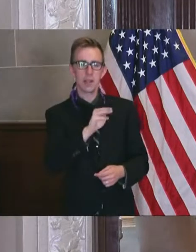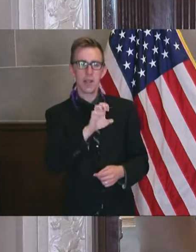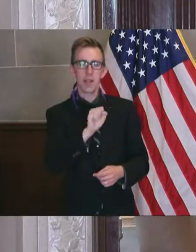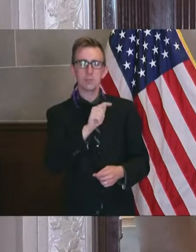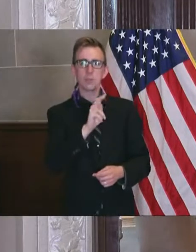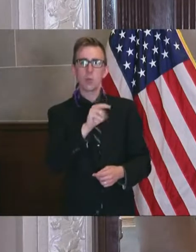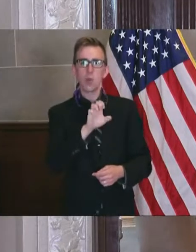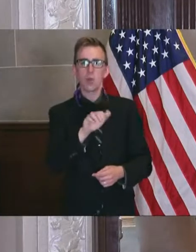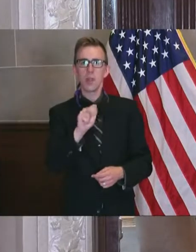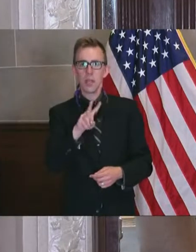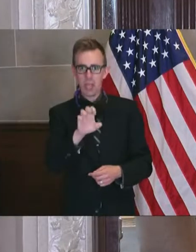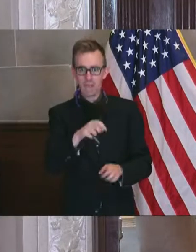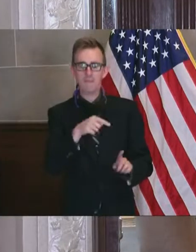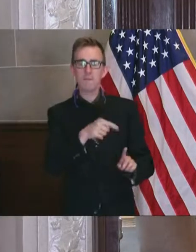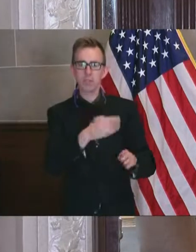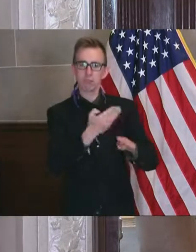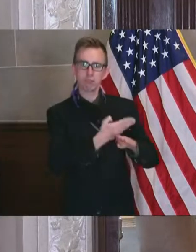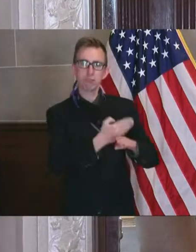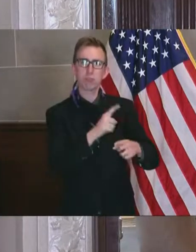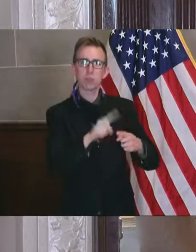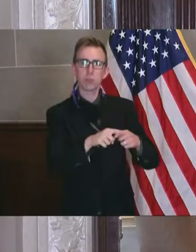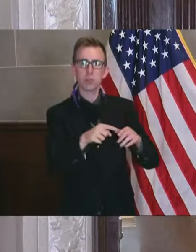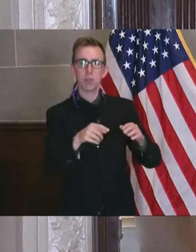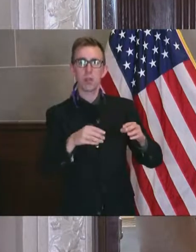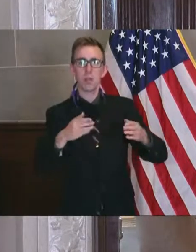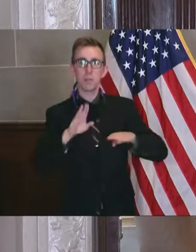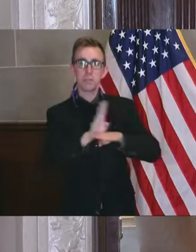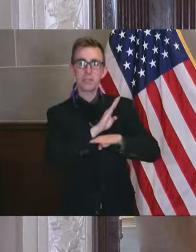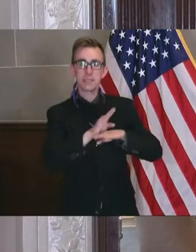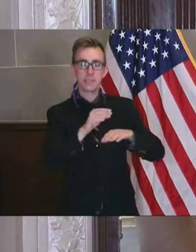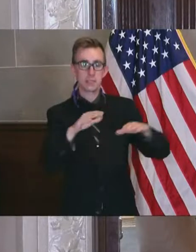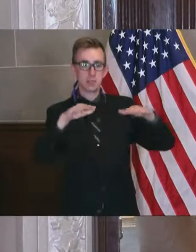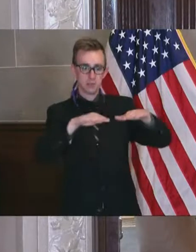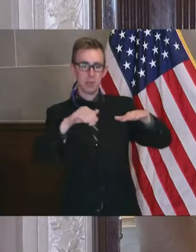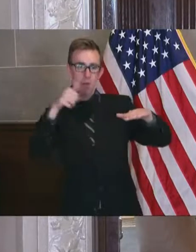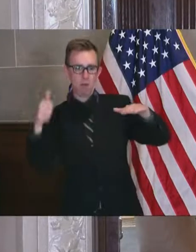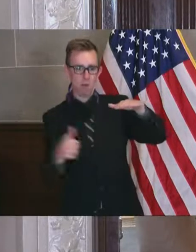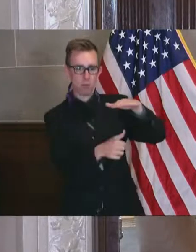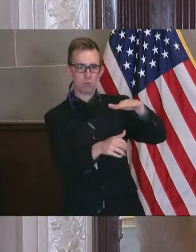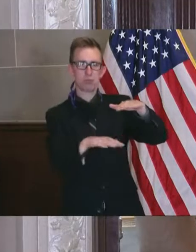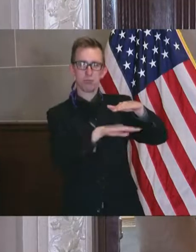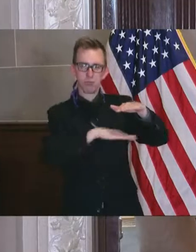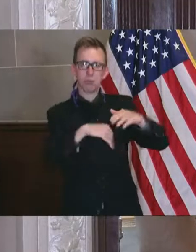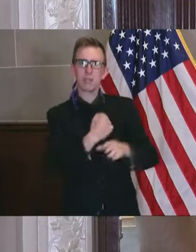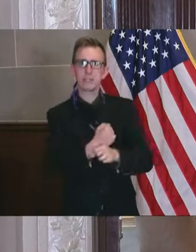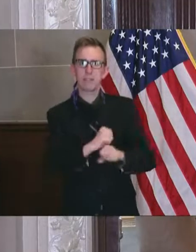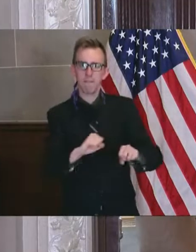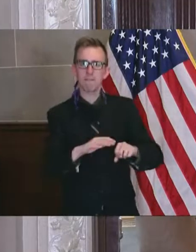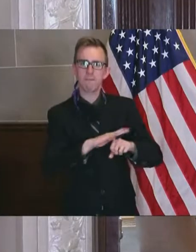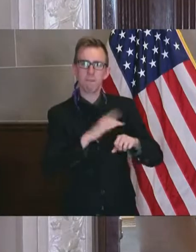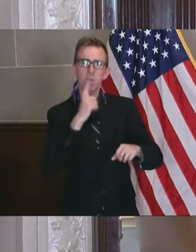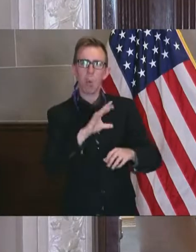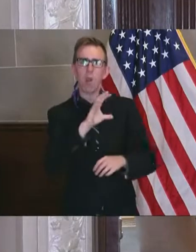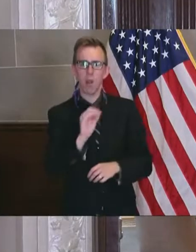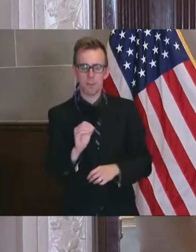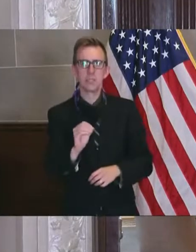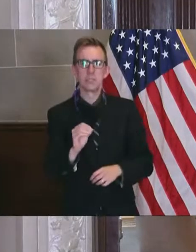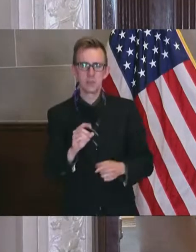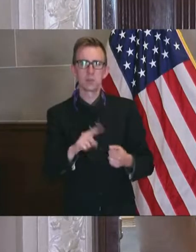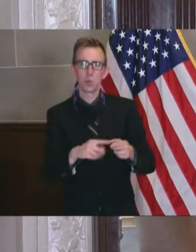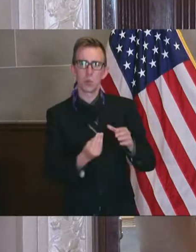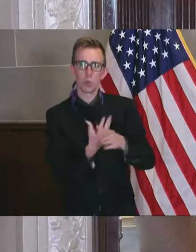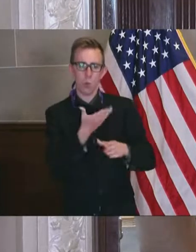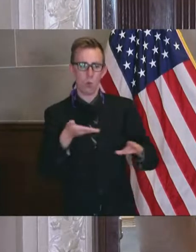cave that has been renovated into an underground business complex, offering a safe and secure location for companies to